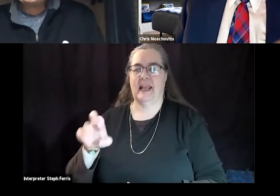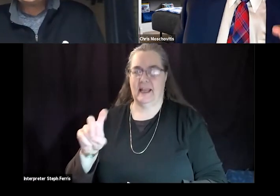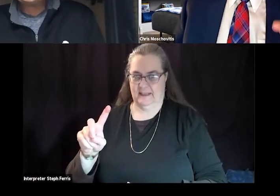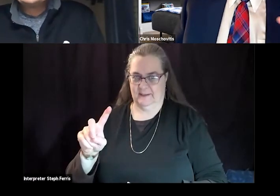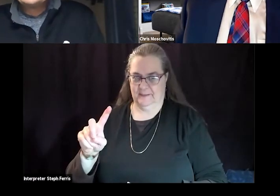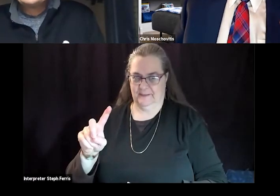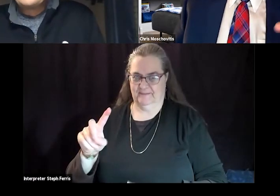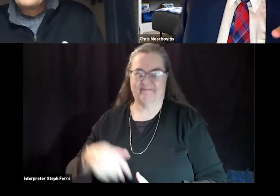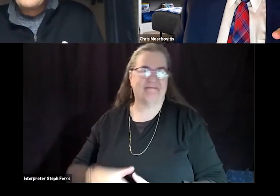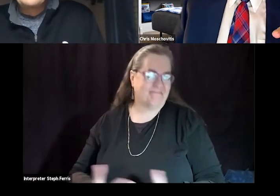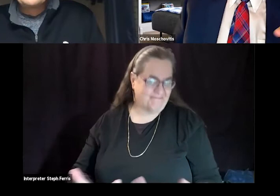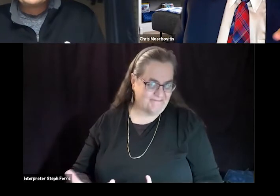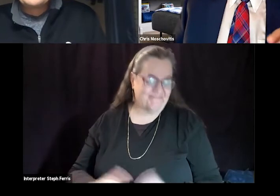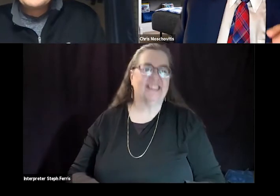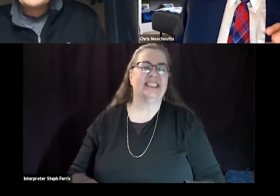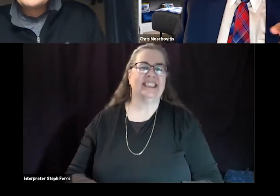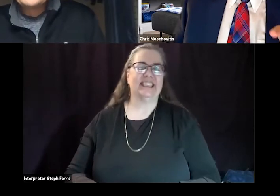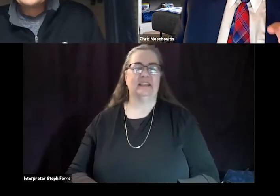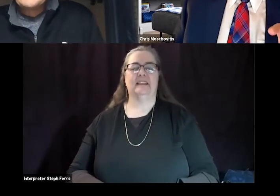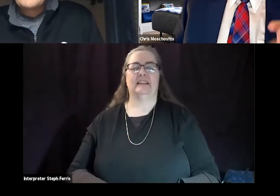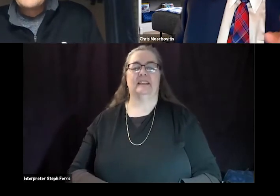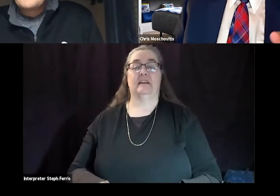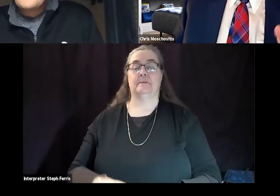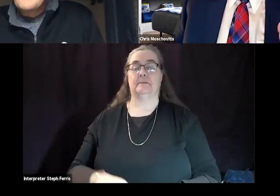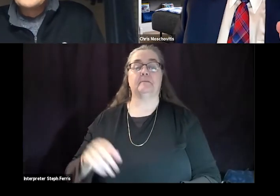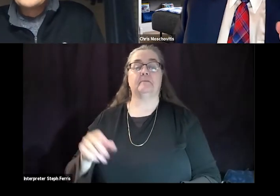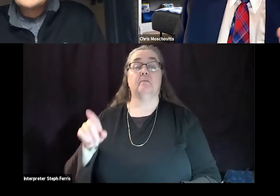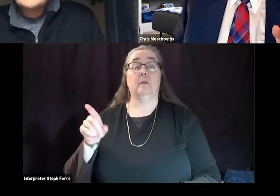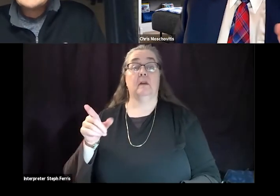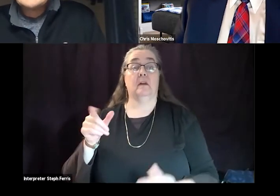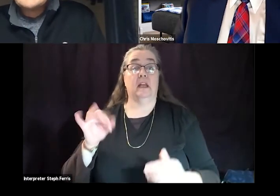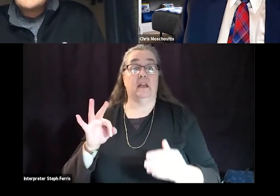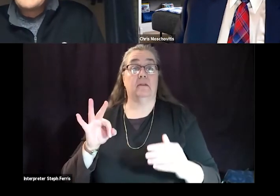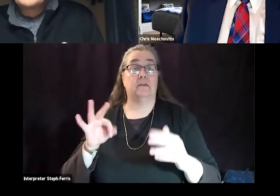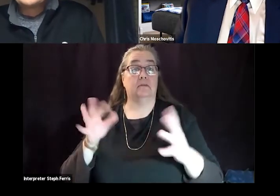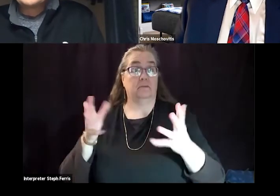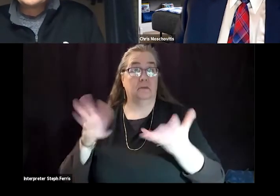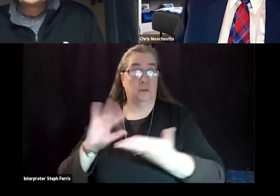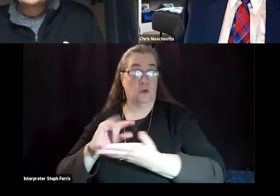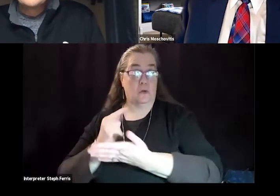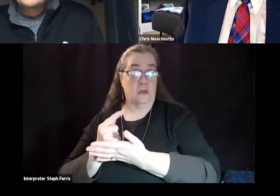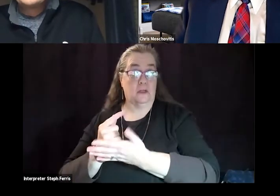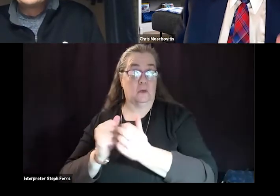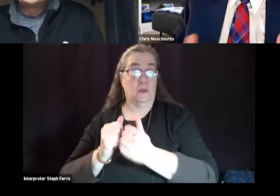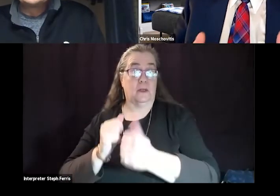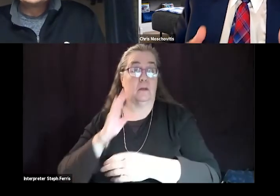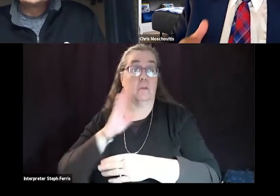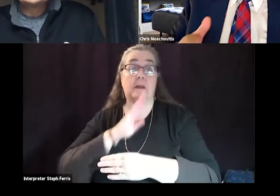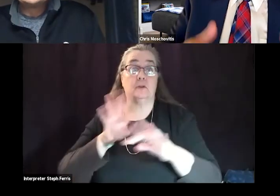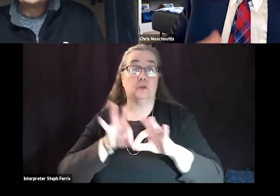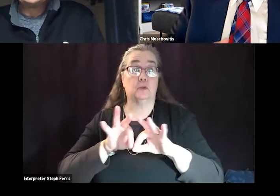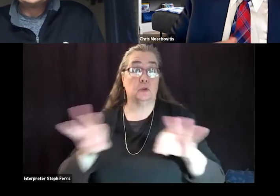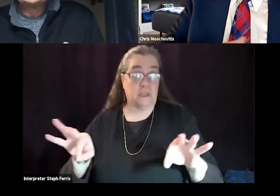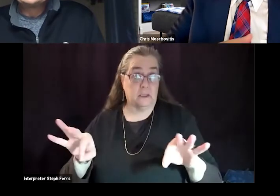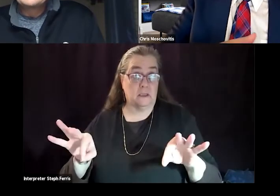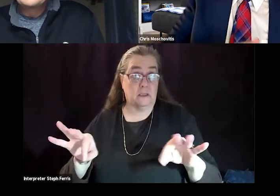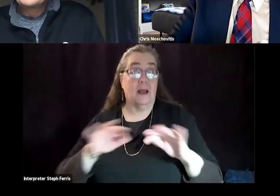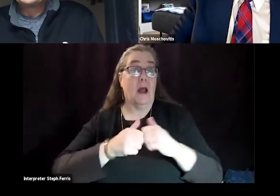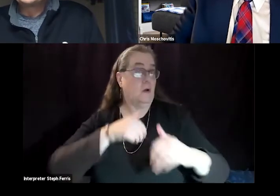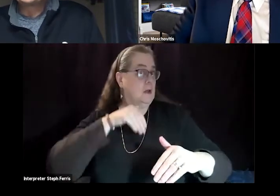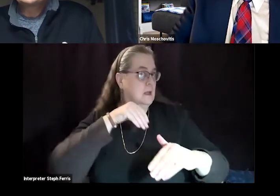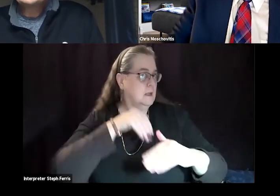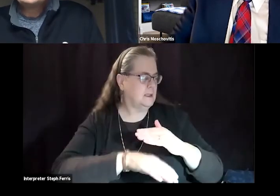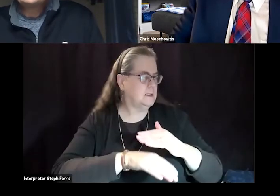it depends on it depends very much on their aptitude and dream. Are they hardcore